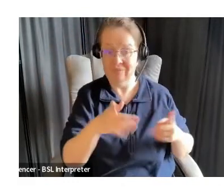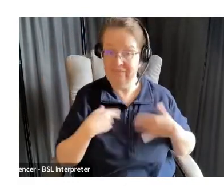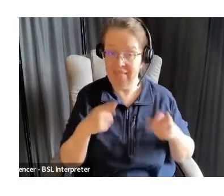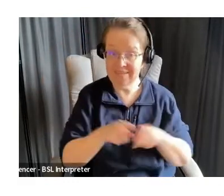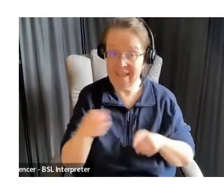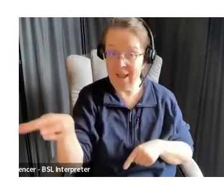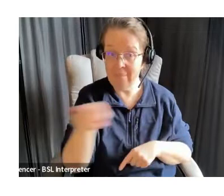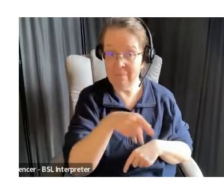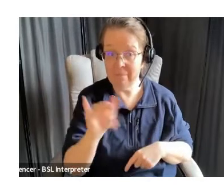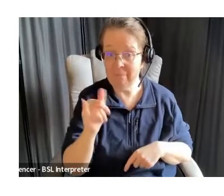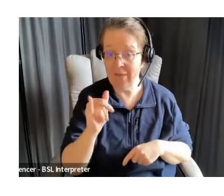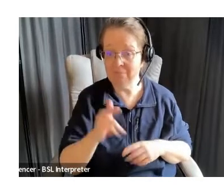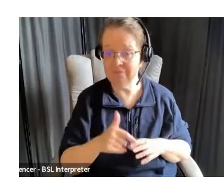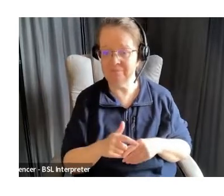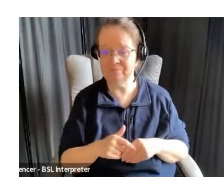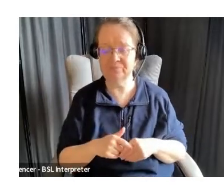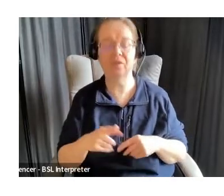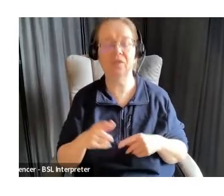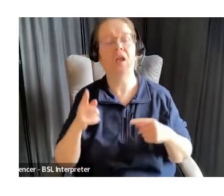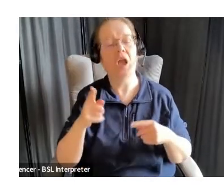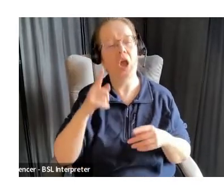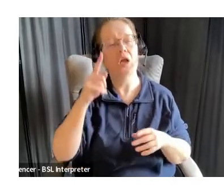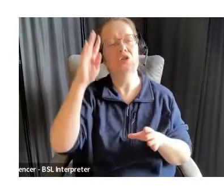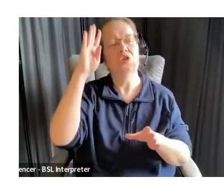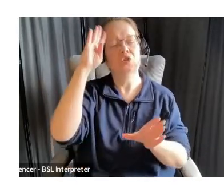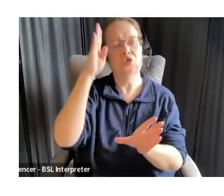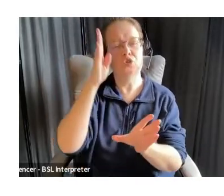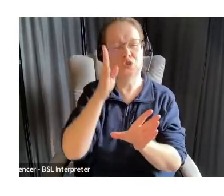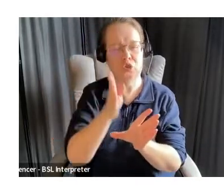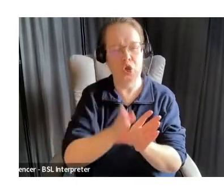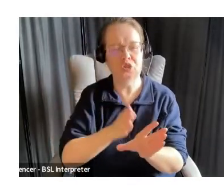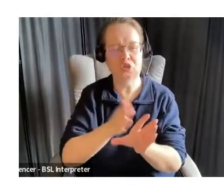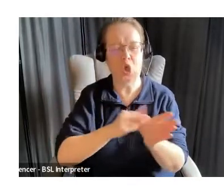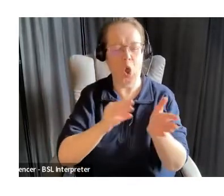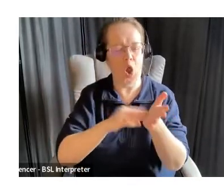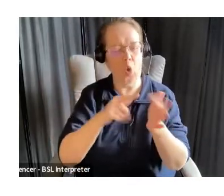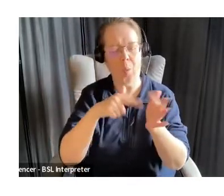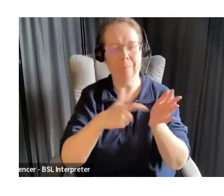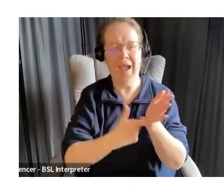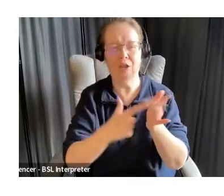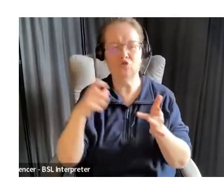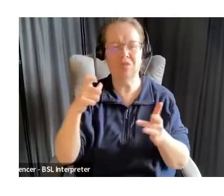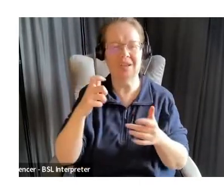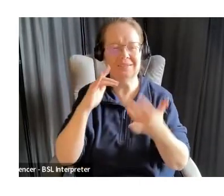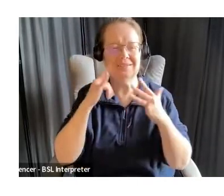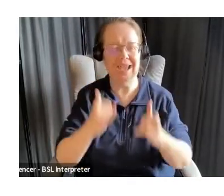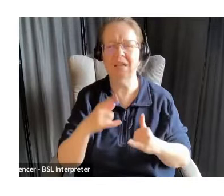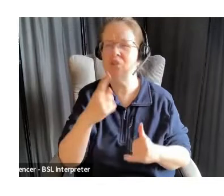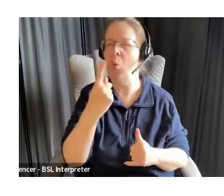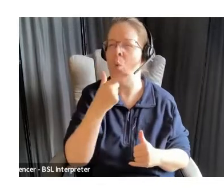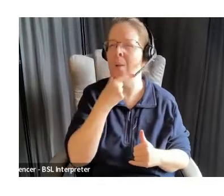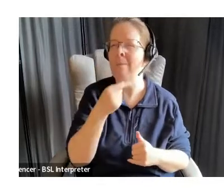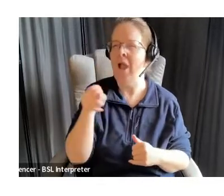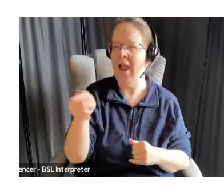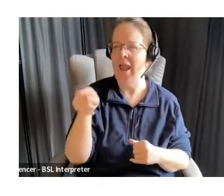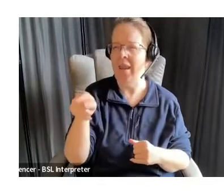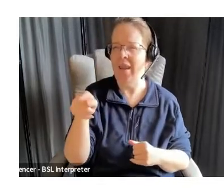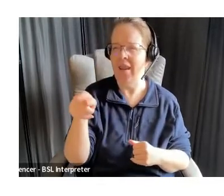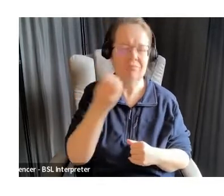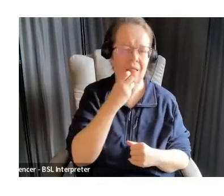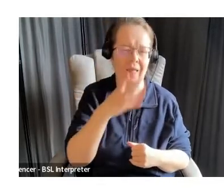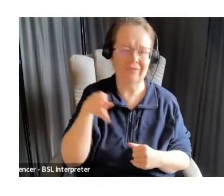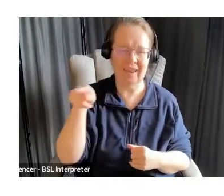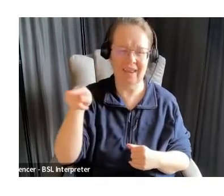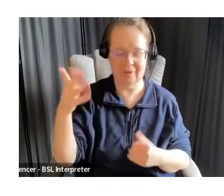you know, with psychometric tests, here's another story. I had a lovely gentleman who actually requested